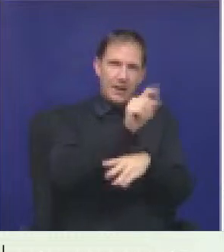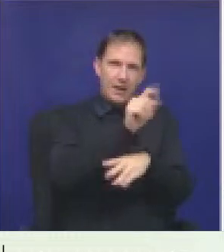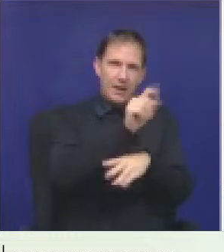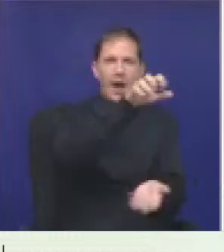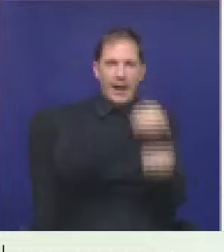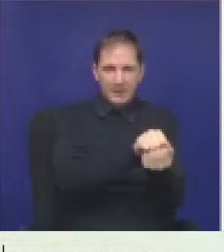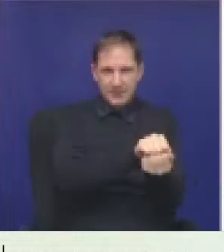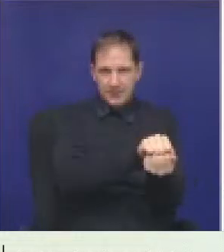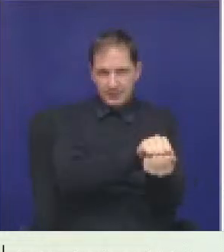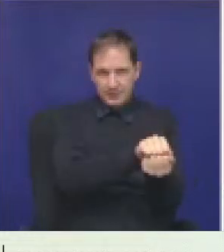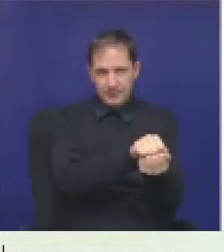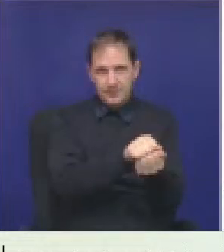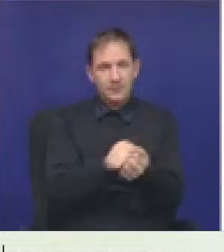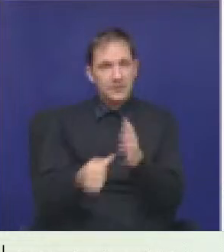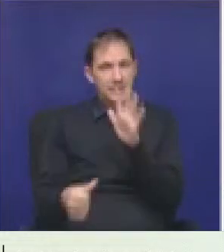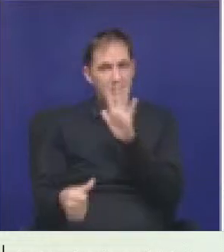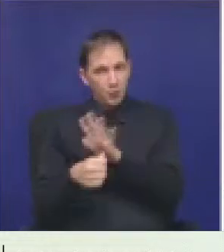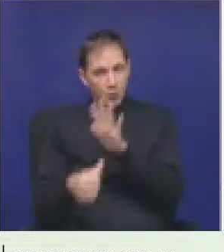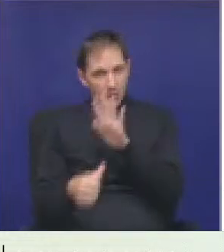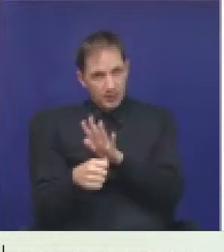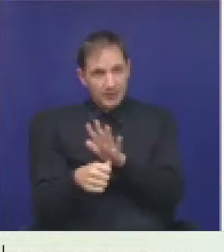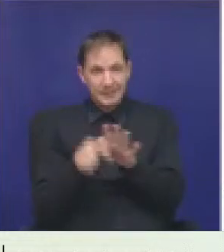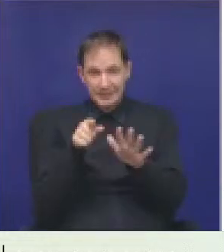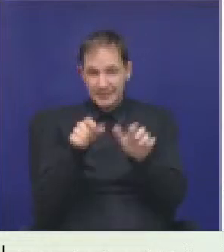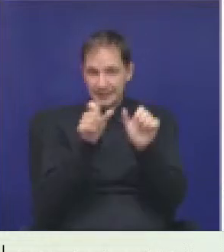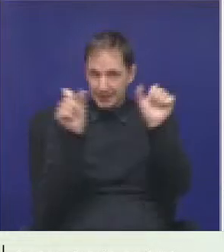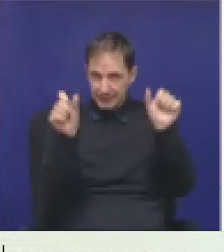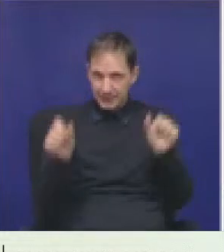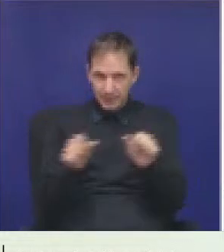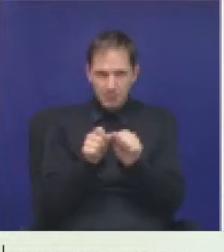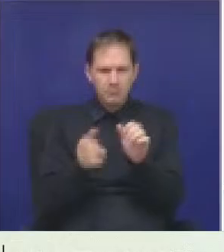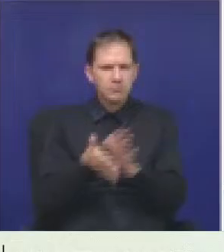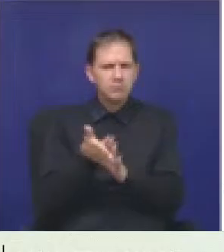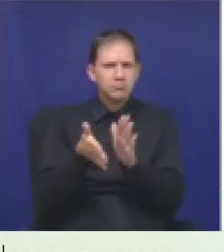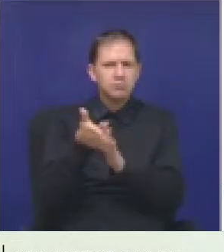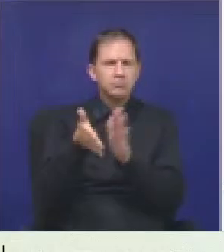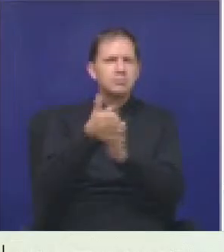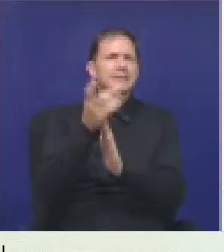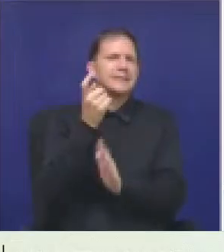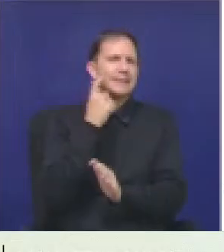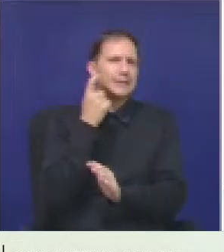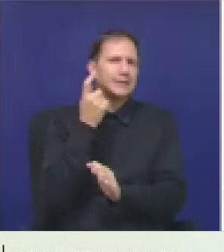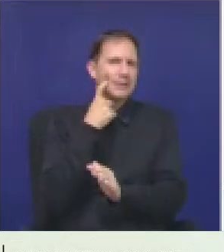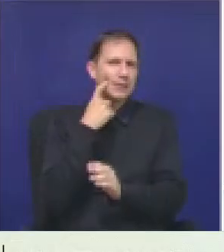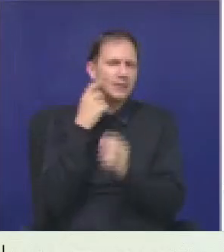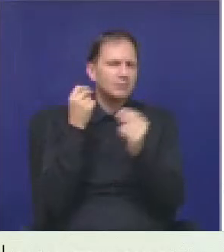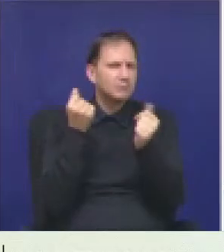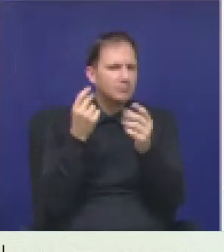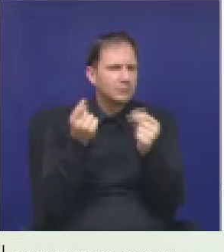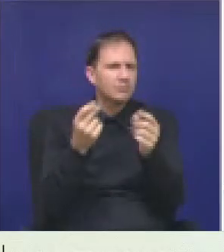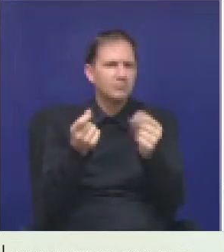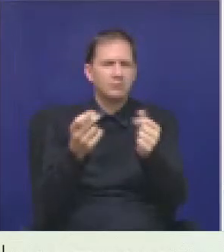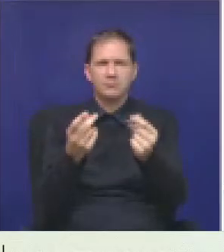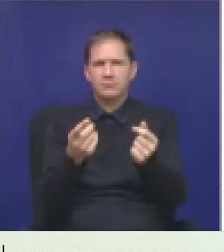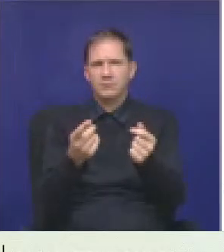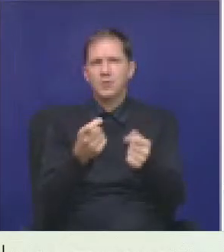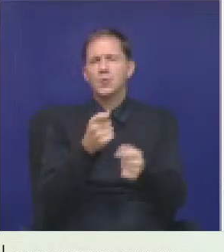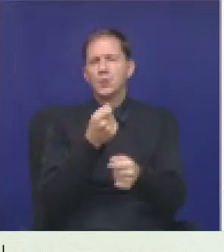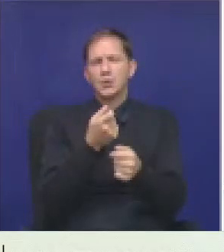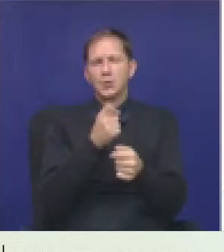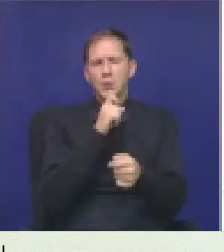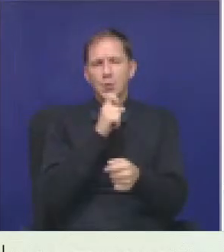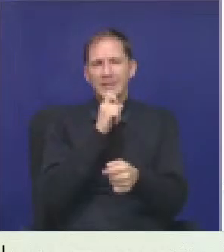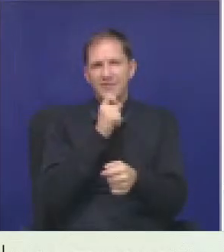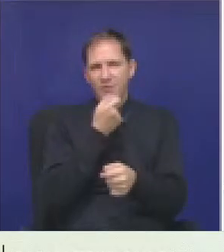The shift to digital platforms is designed to streamline the data collection processes, making it more efficient and user-friendly.